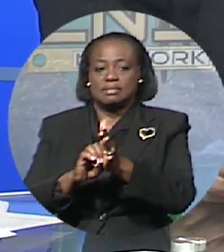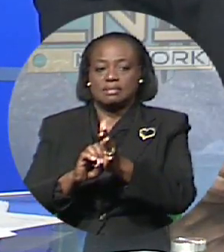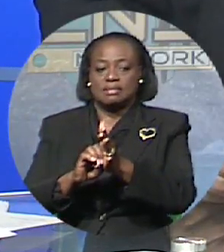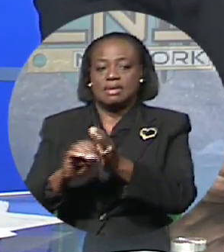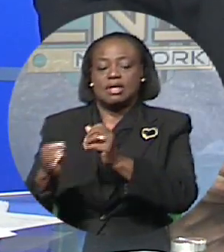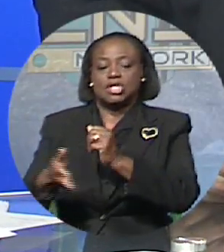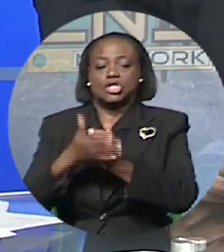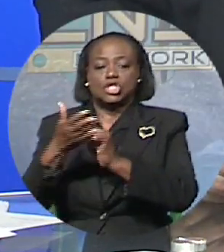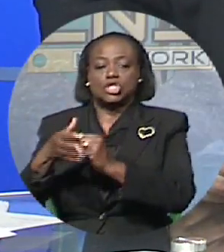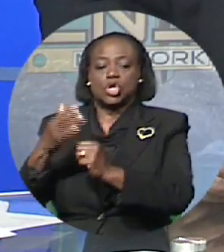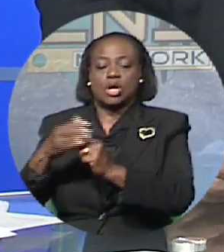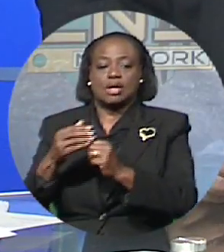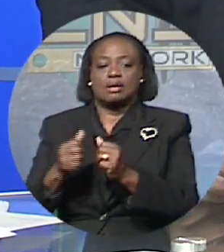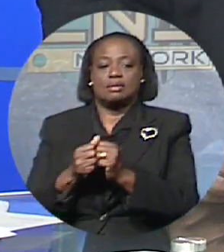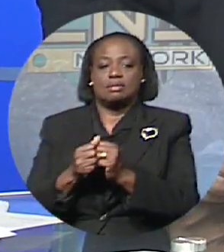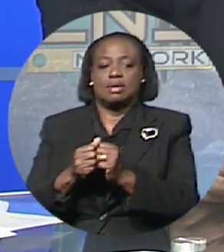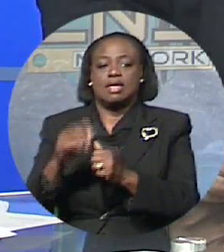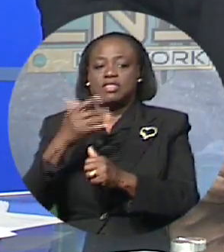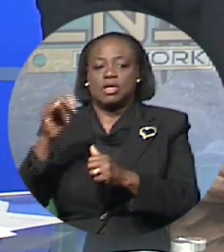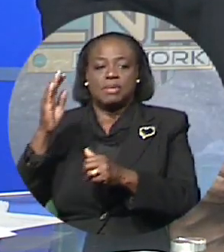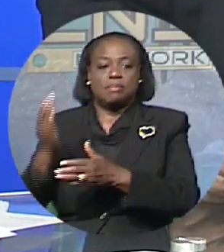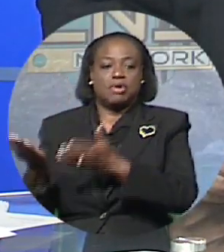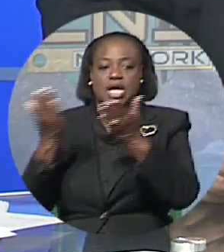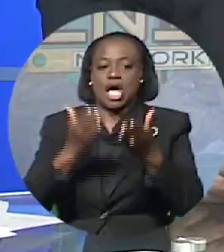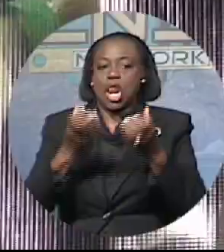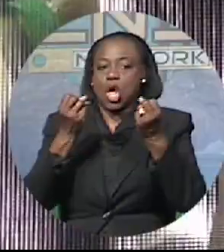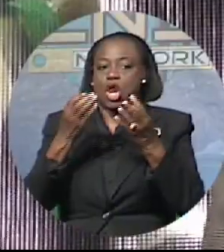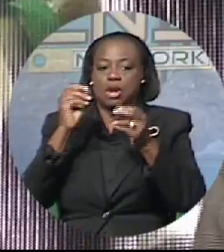buggy load of fans, black, yellow, and gold.